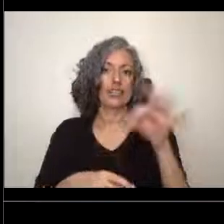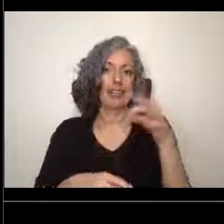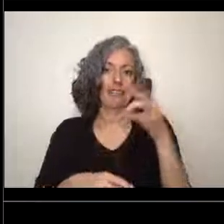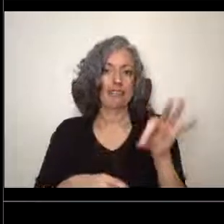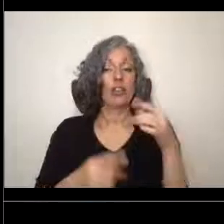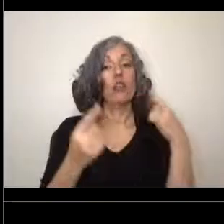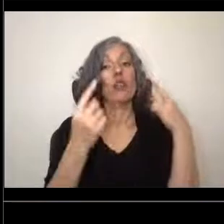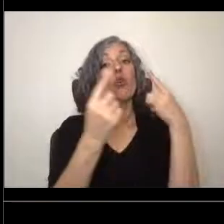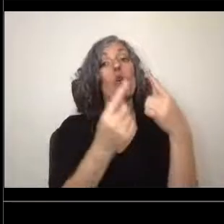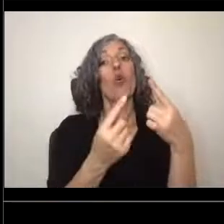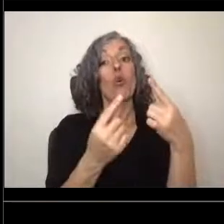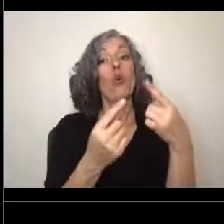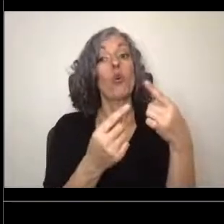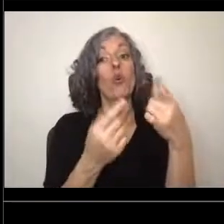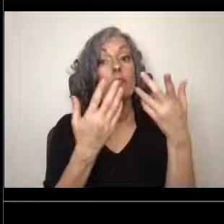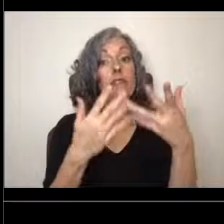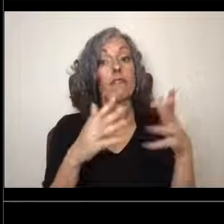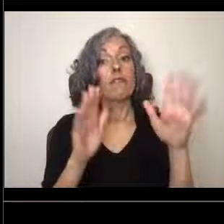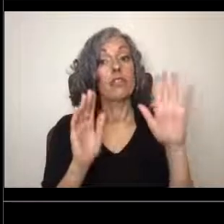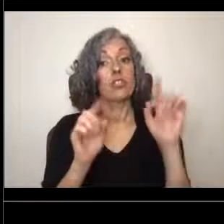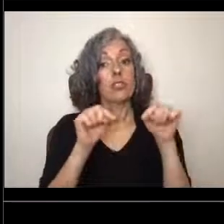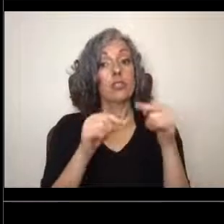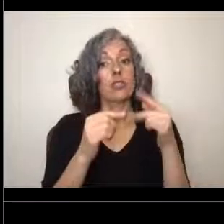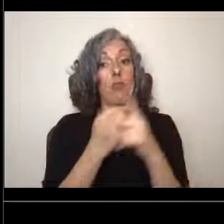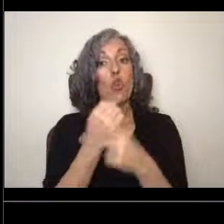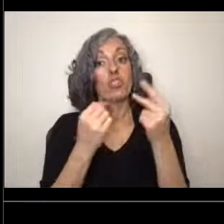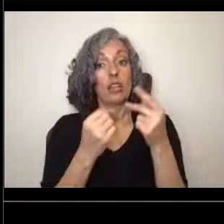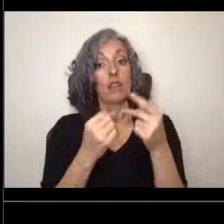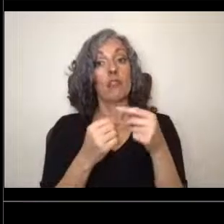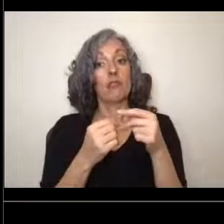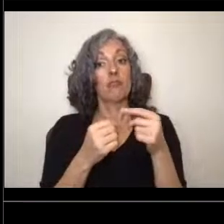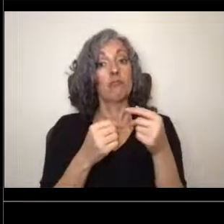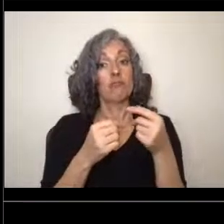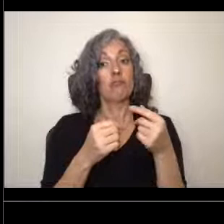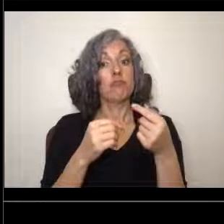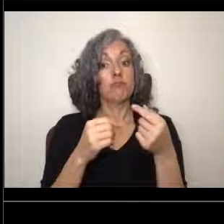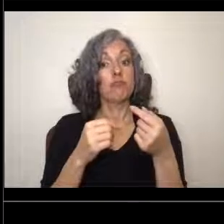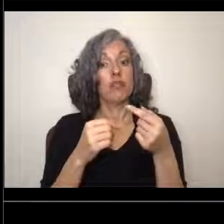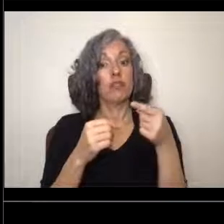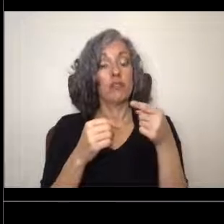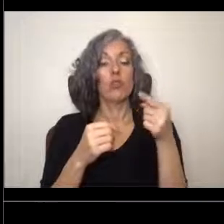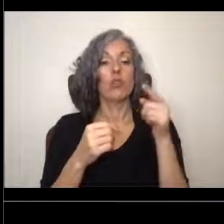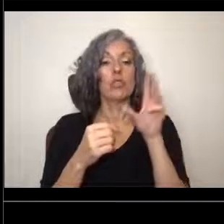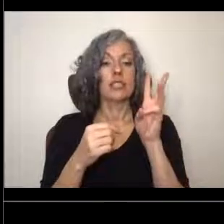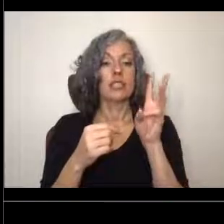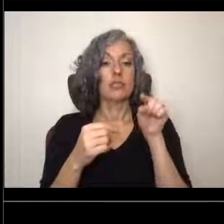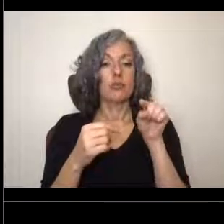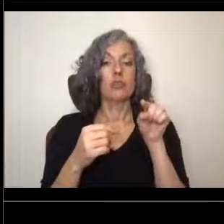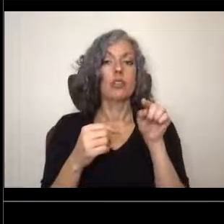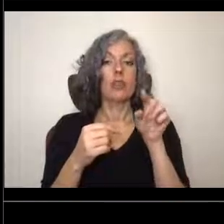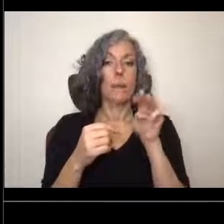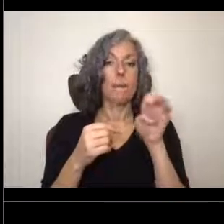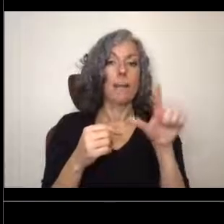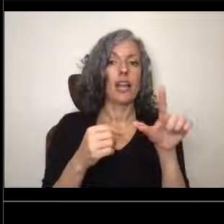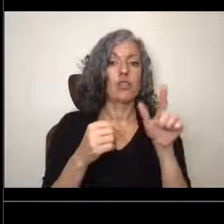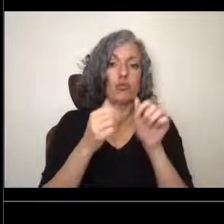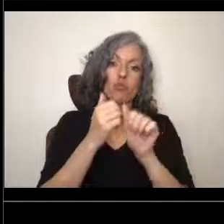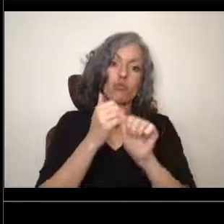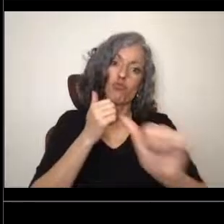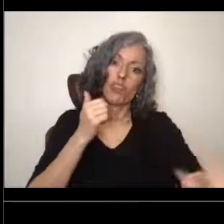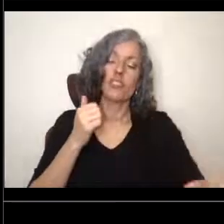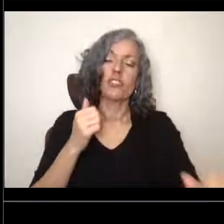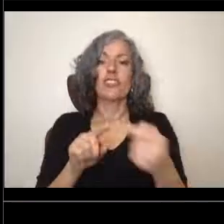of the Sierra Boulevard Complete Streets project was to rehabilitate a 0.6-mile stretch of Sierra Boulevard from Palmyra Avenue